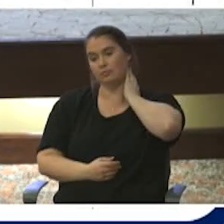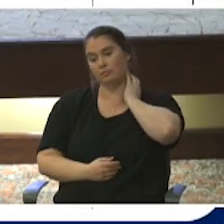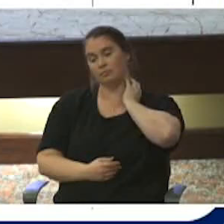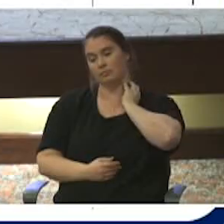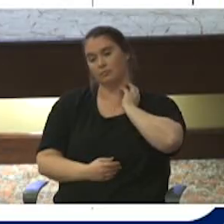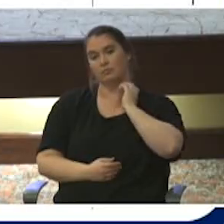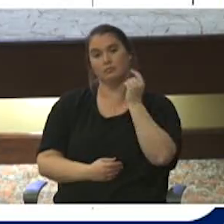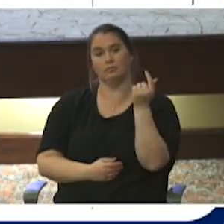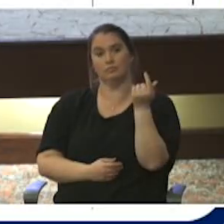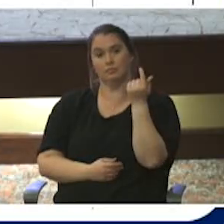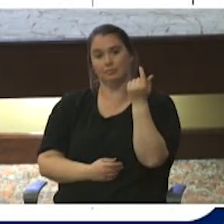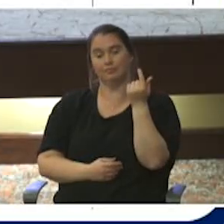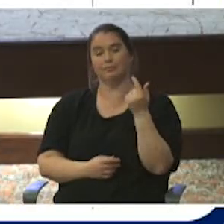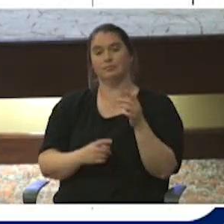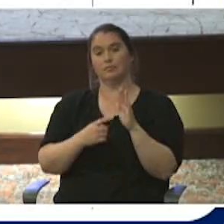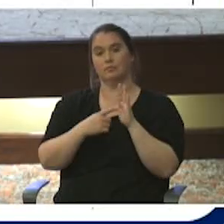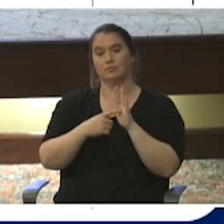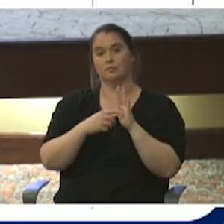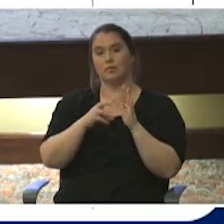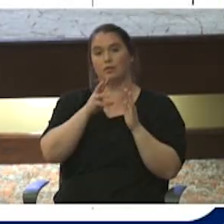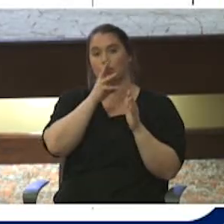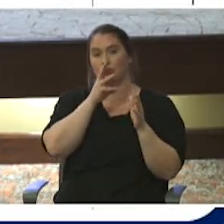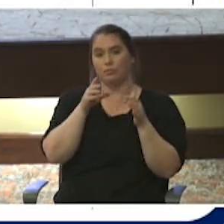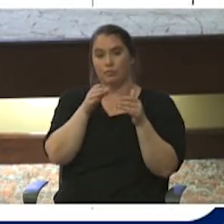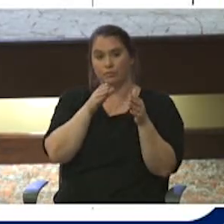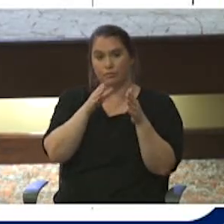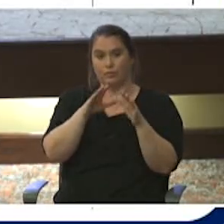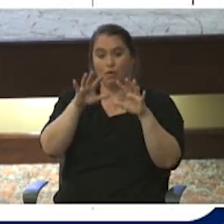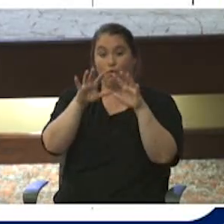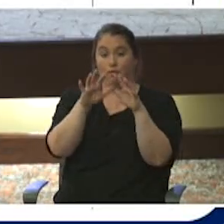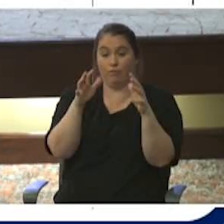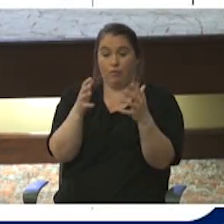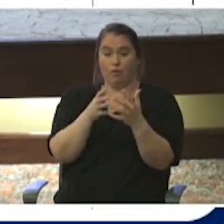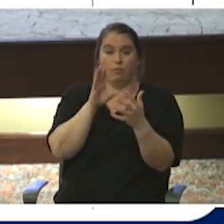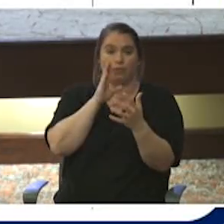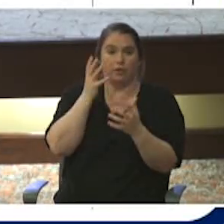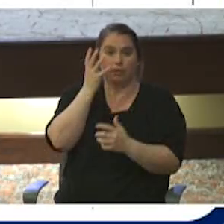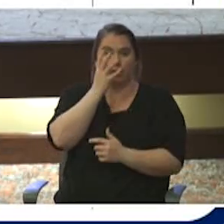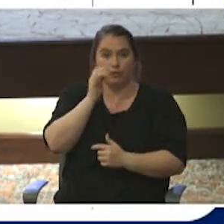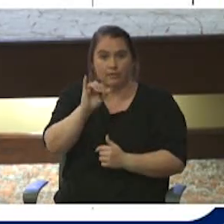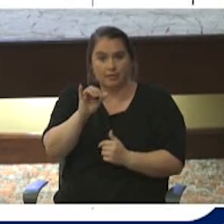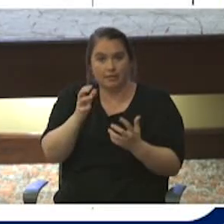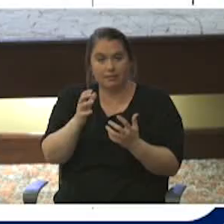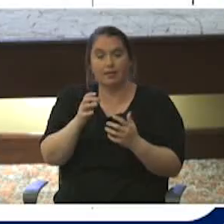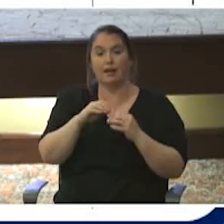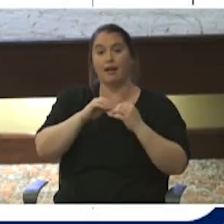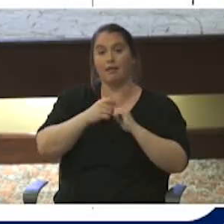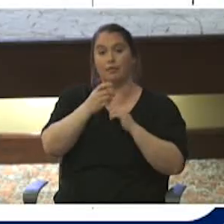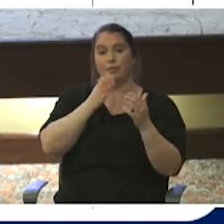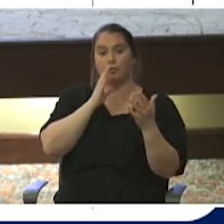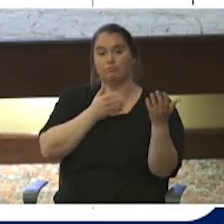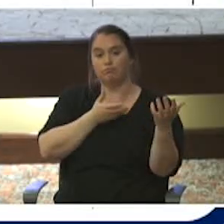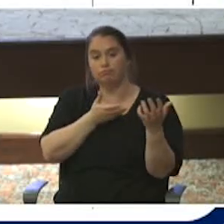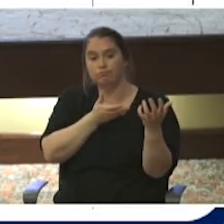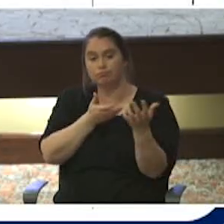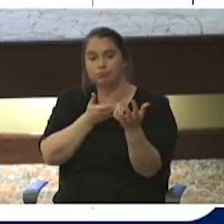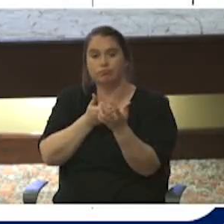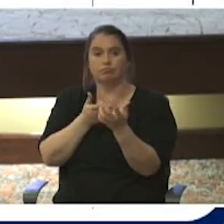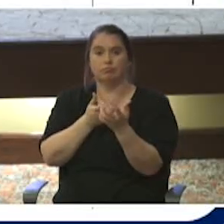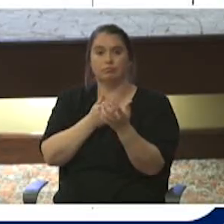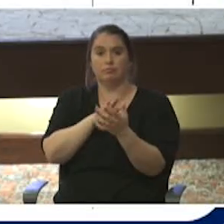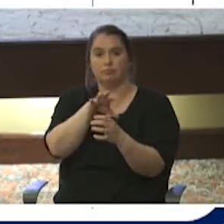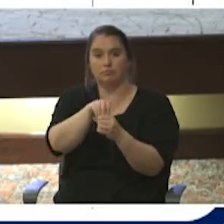what that Riverwalk, excuse me, the overlook looks like and how you would interact with the water's edge.